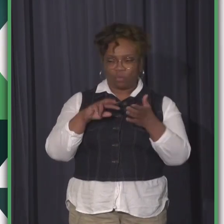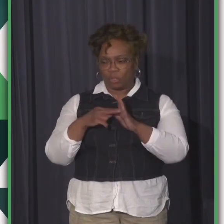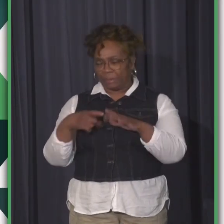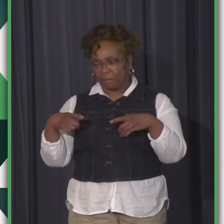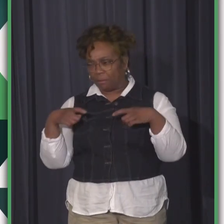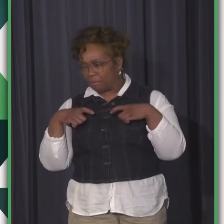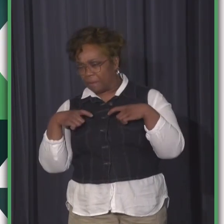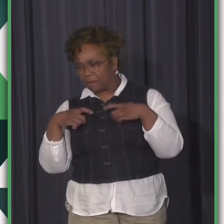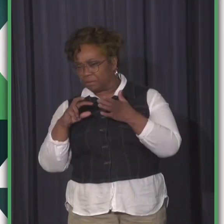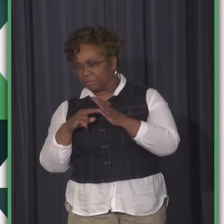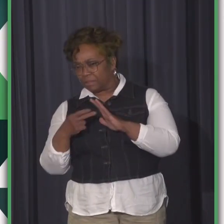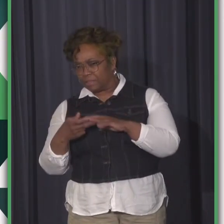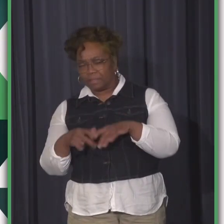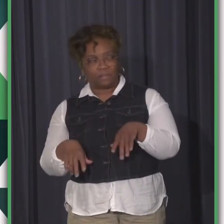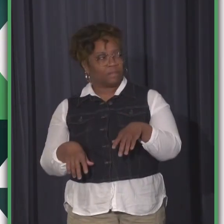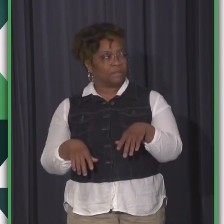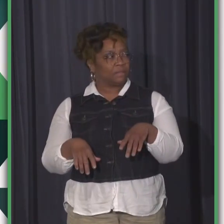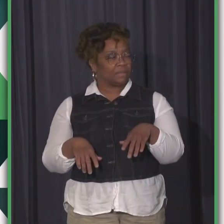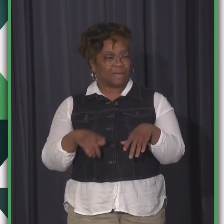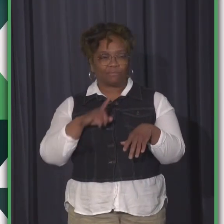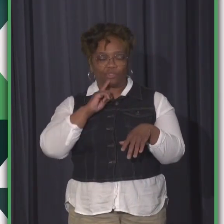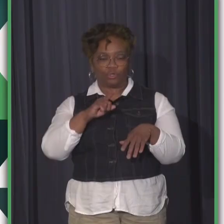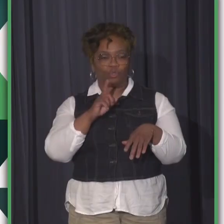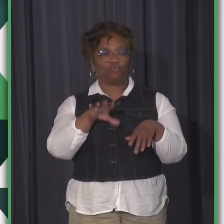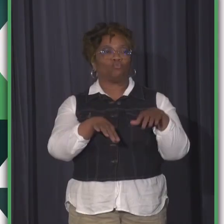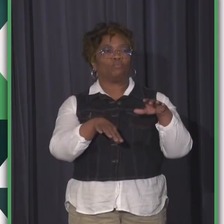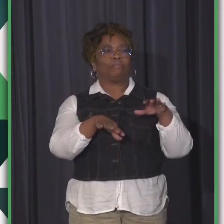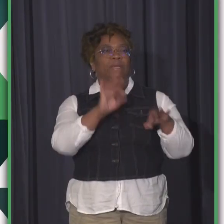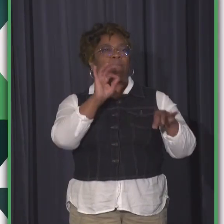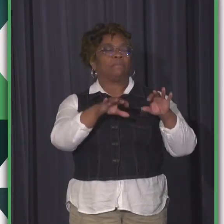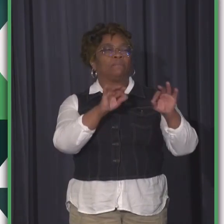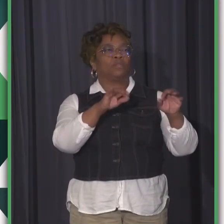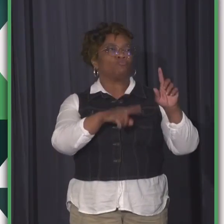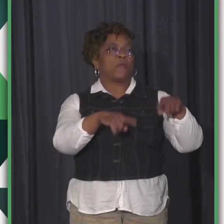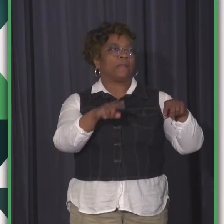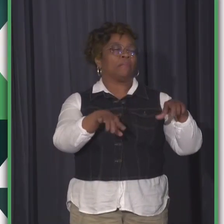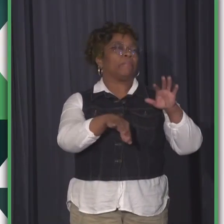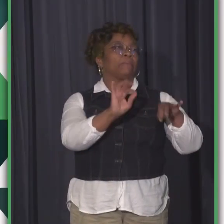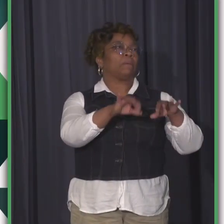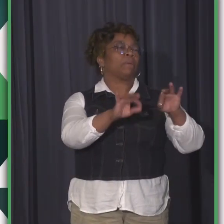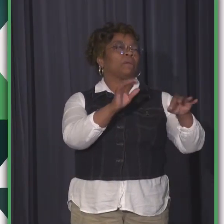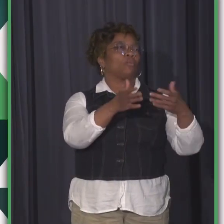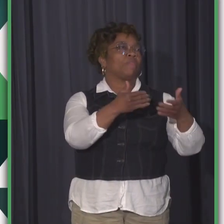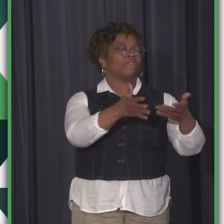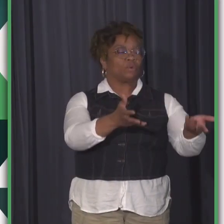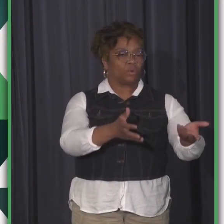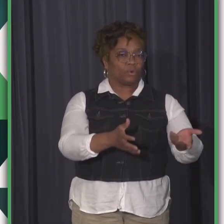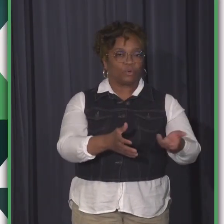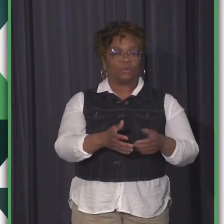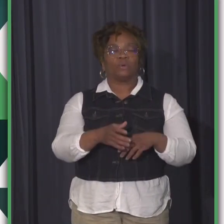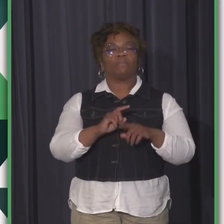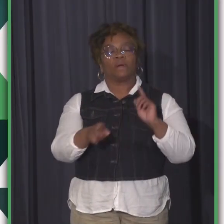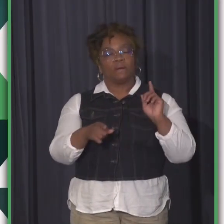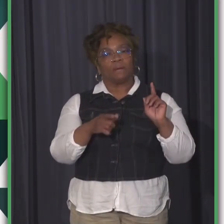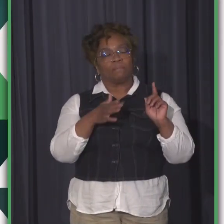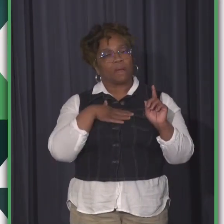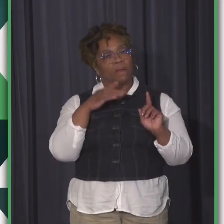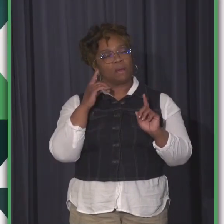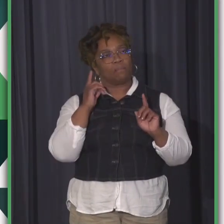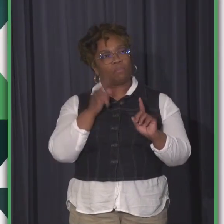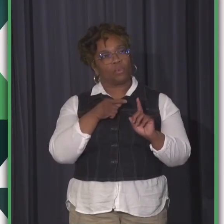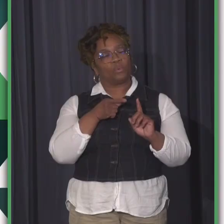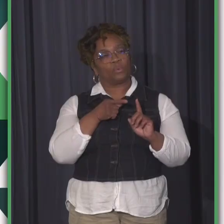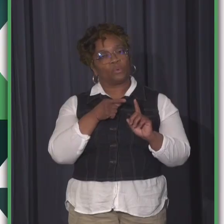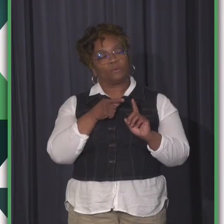far as I mean, the randomization, I'm sure, is to a certain extent, but I guess where I'm trying to go to